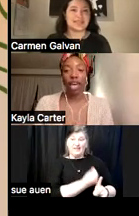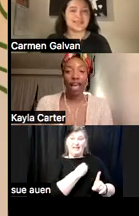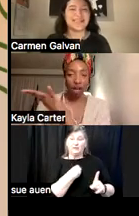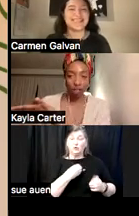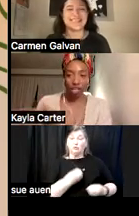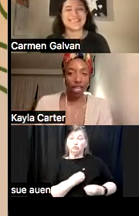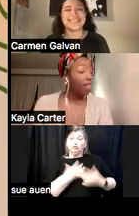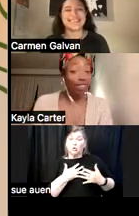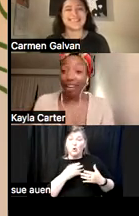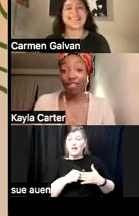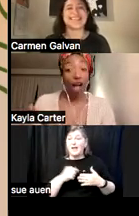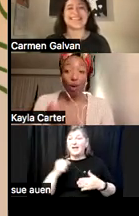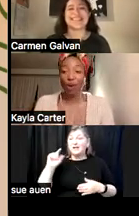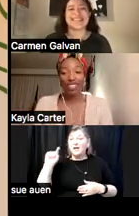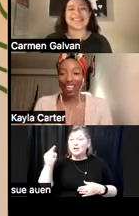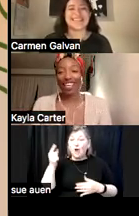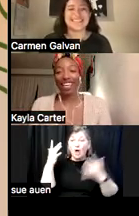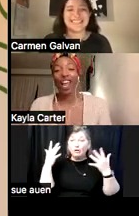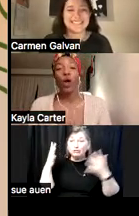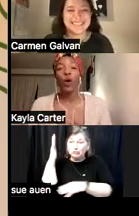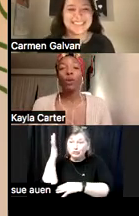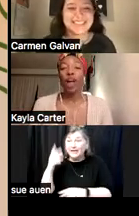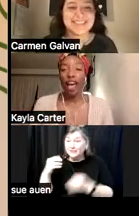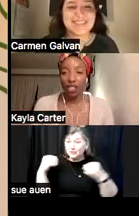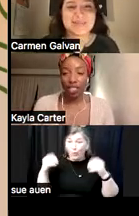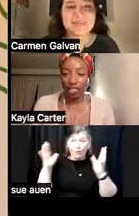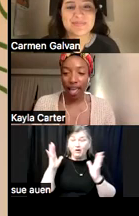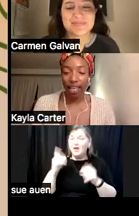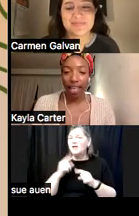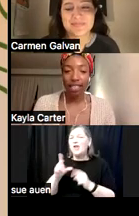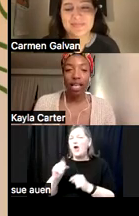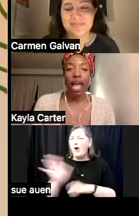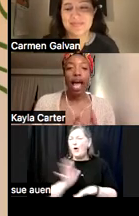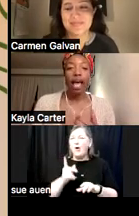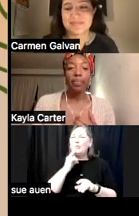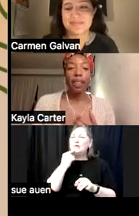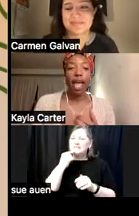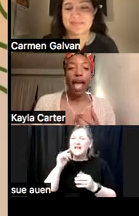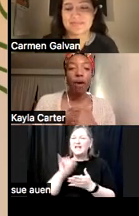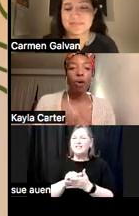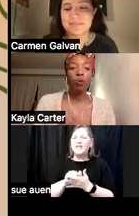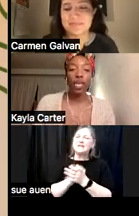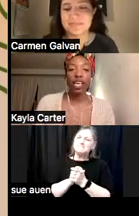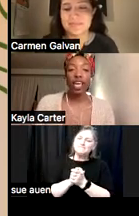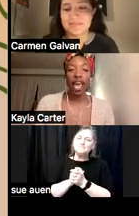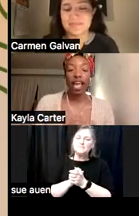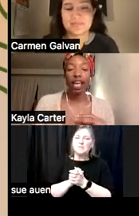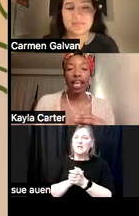joy at Dollar Tree. That is not what we're saying here. What we're actually saying is, how are